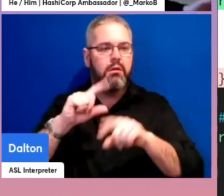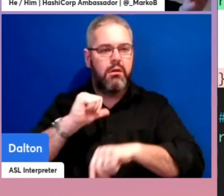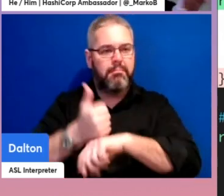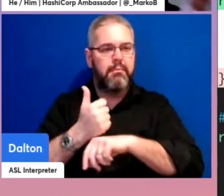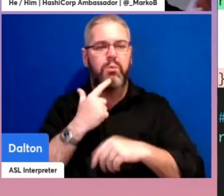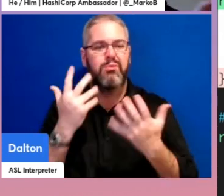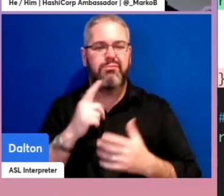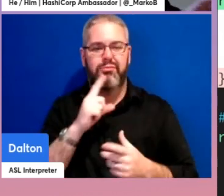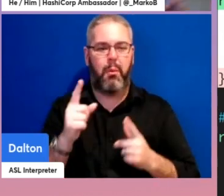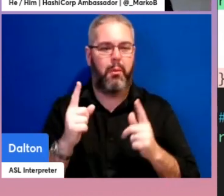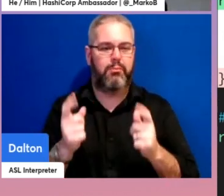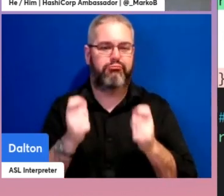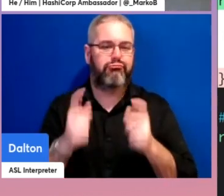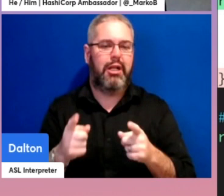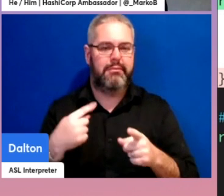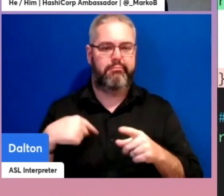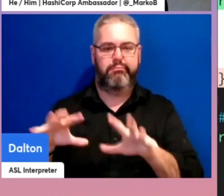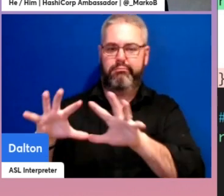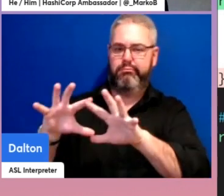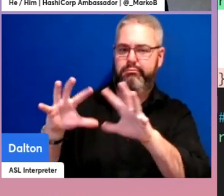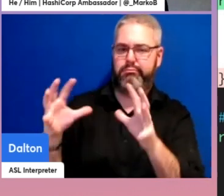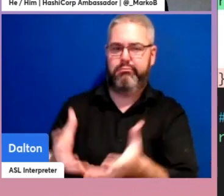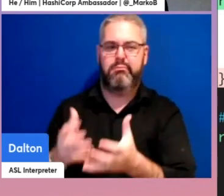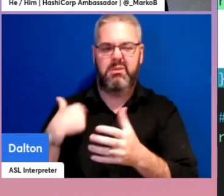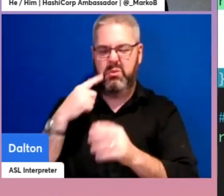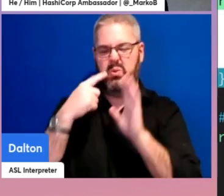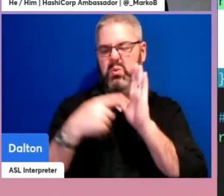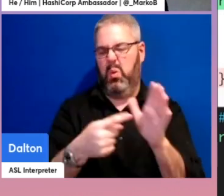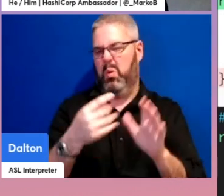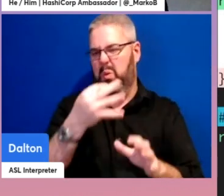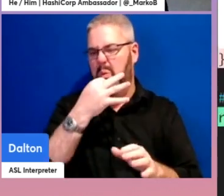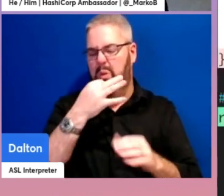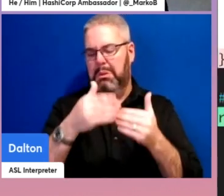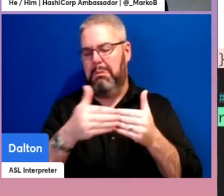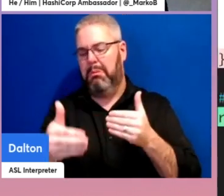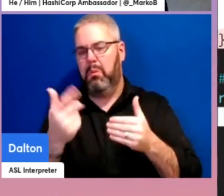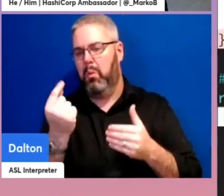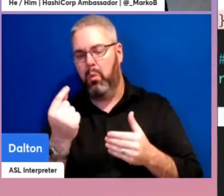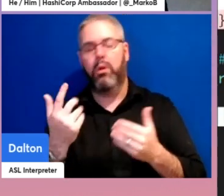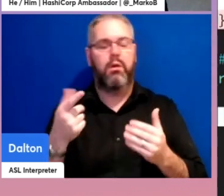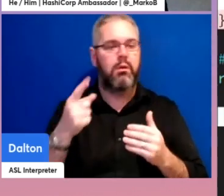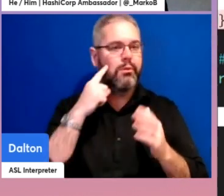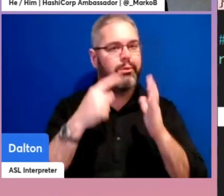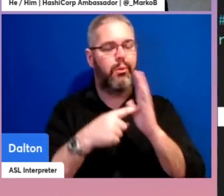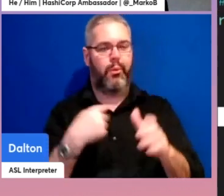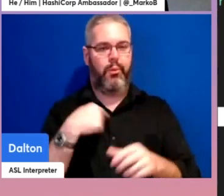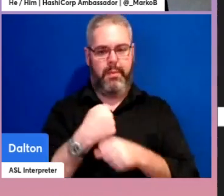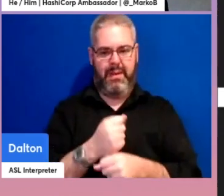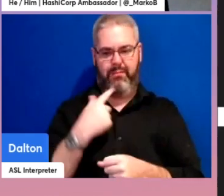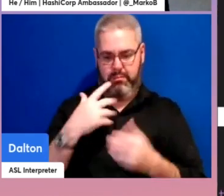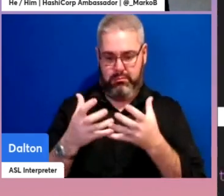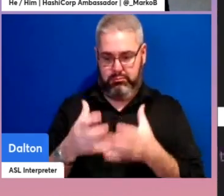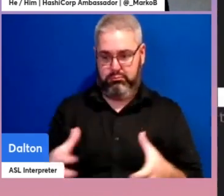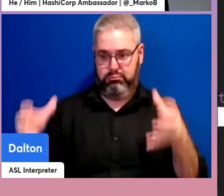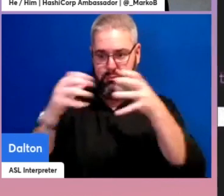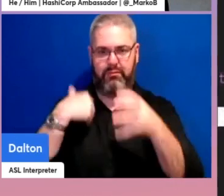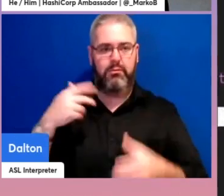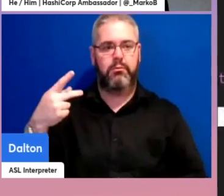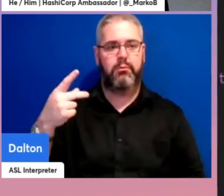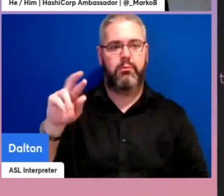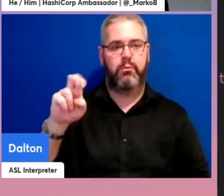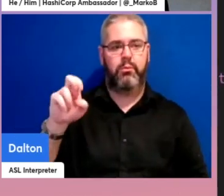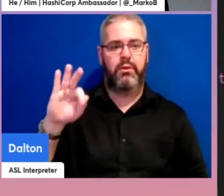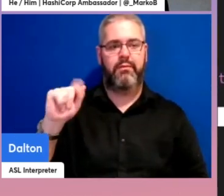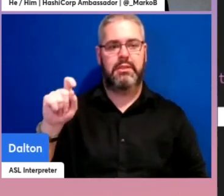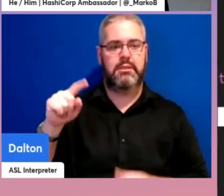random bucket prefix. I'm going to show you just in a bit. What I'm doing is just kind of creating a prefix from a bucket. And the second test is actually the